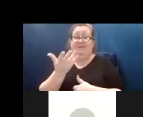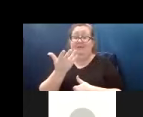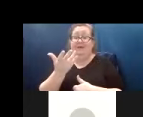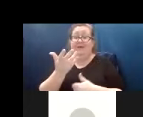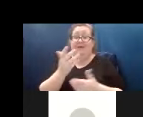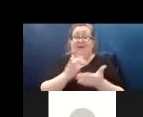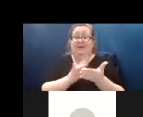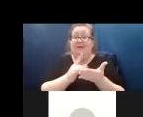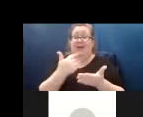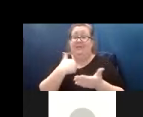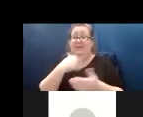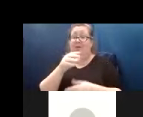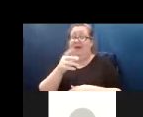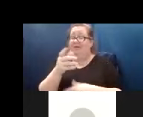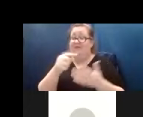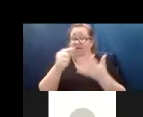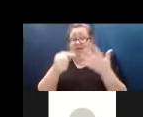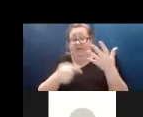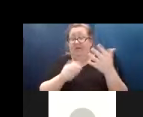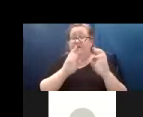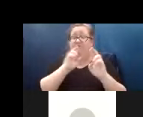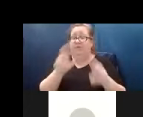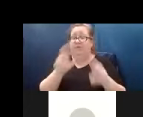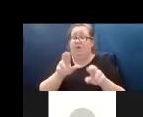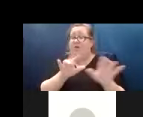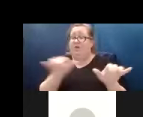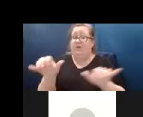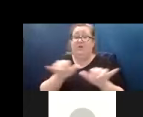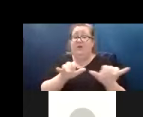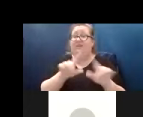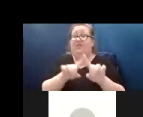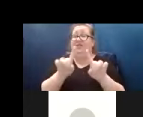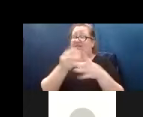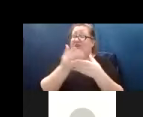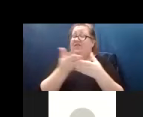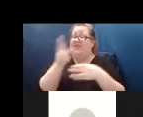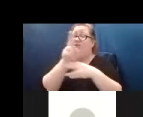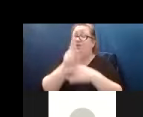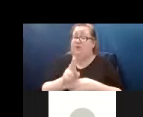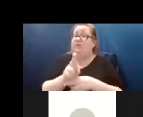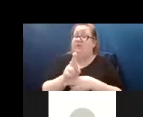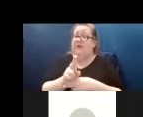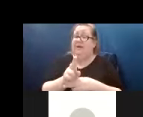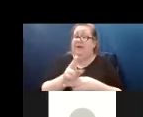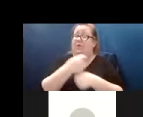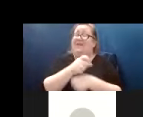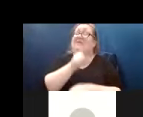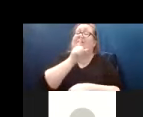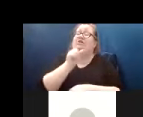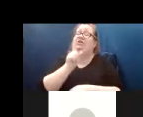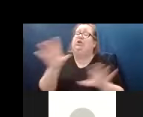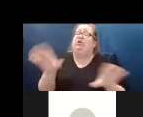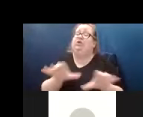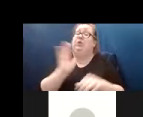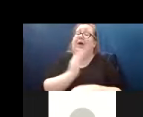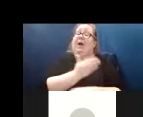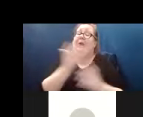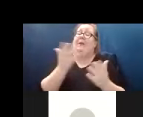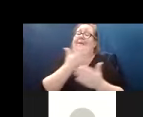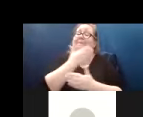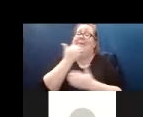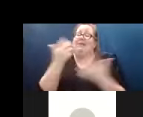Coast Reporter as well. So there's different things that we can use on this too. Let's make sure to do our best to integrate this